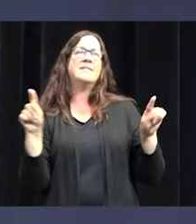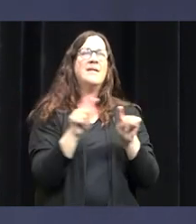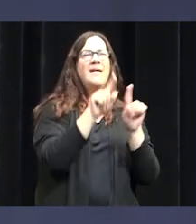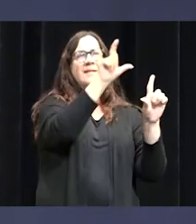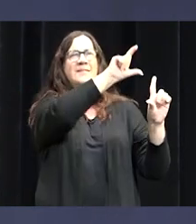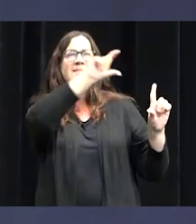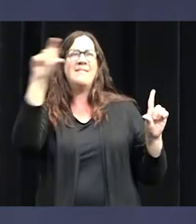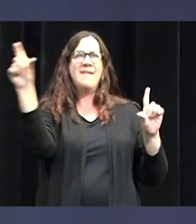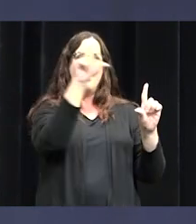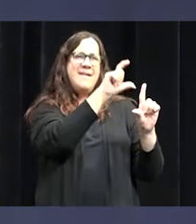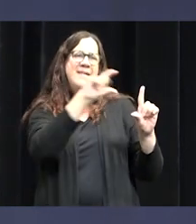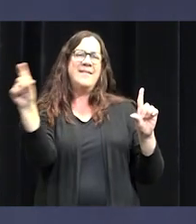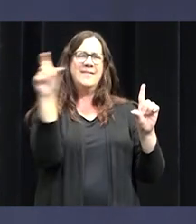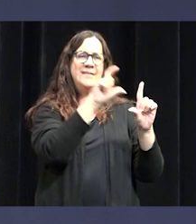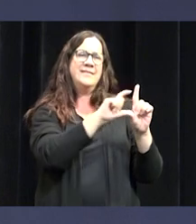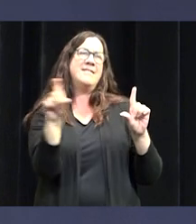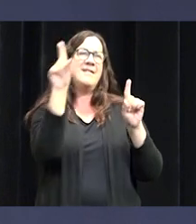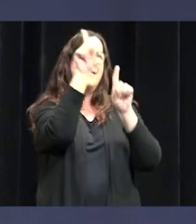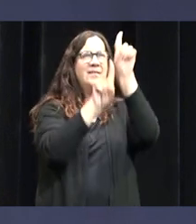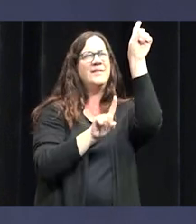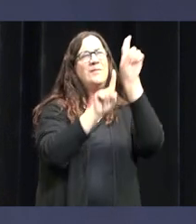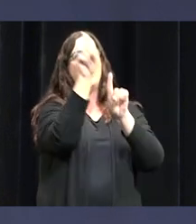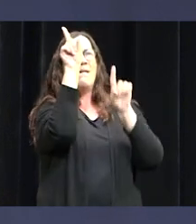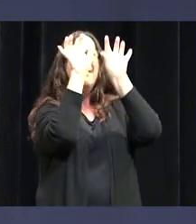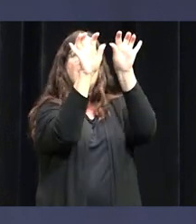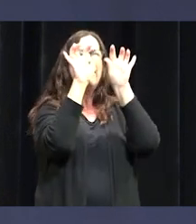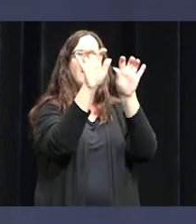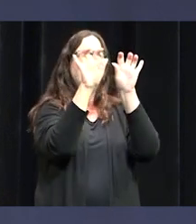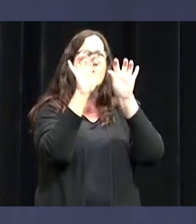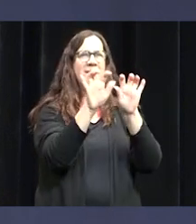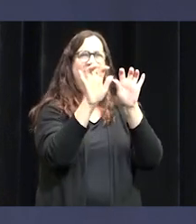Oh, say does that